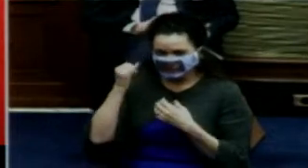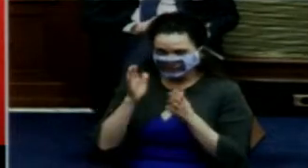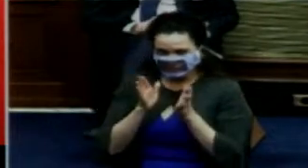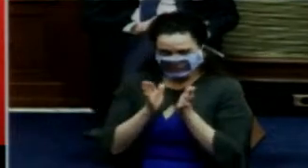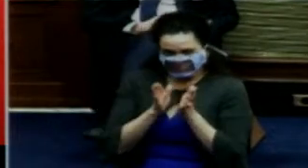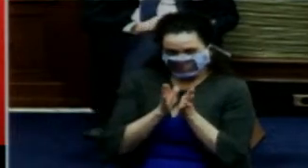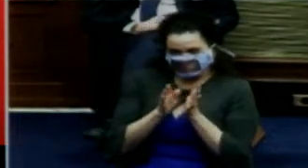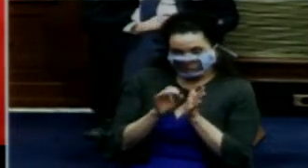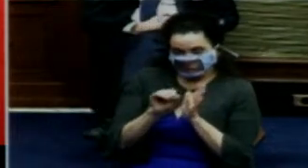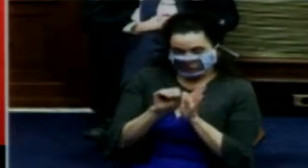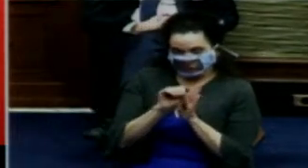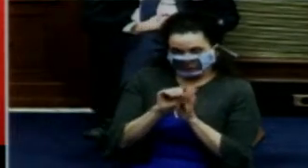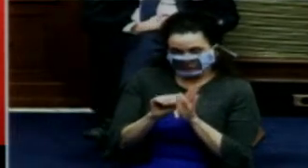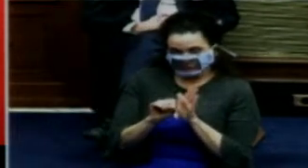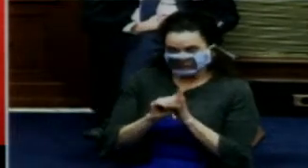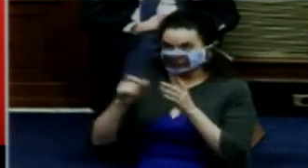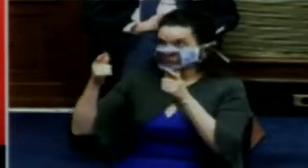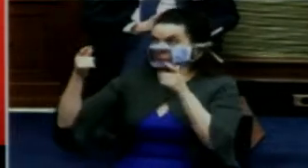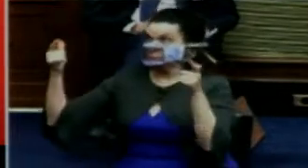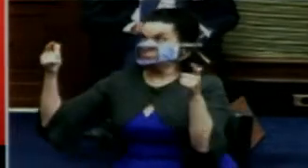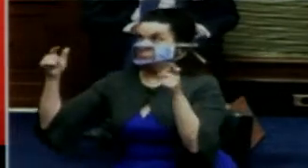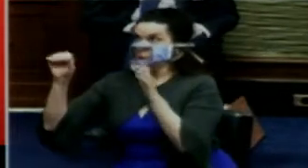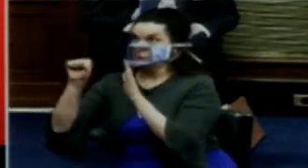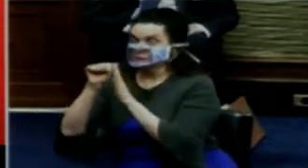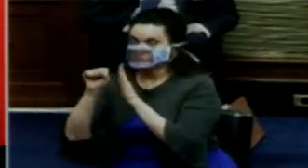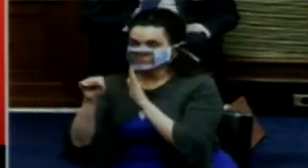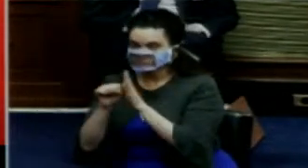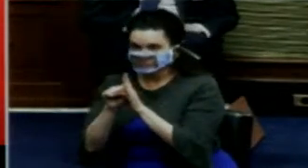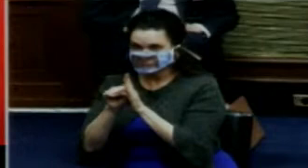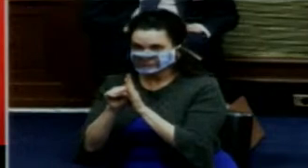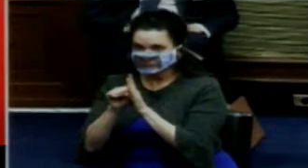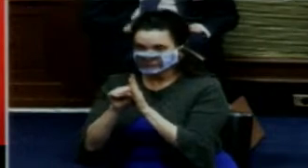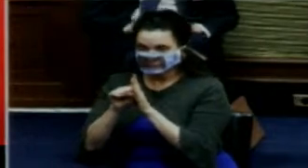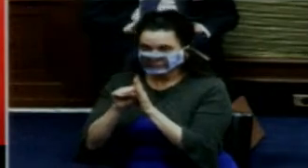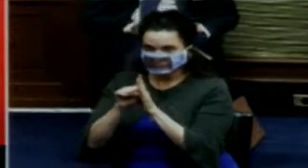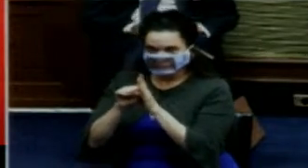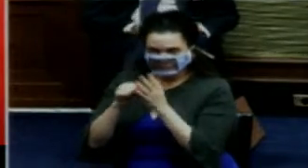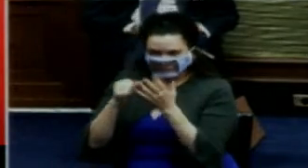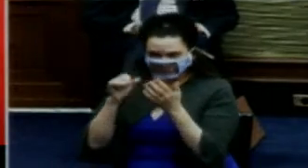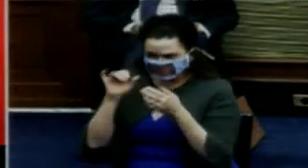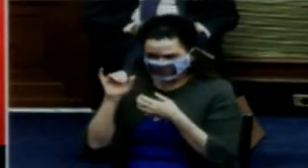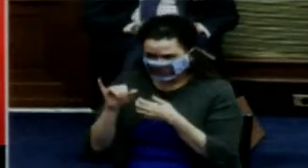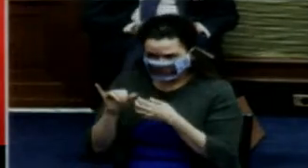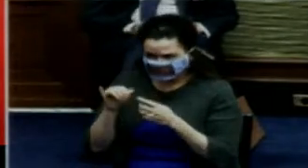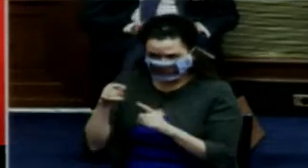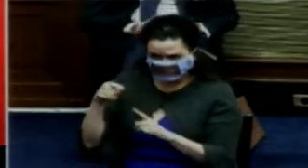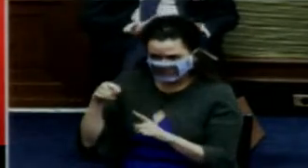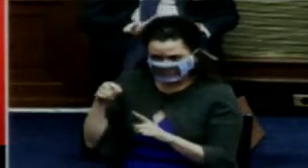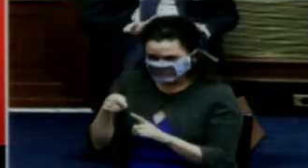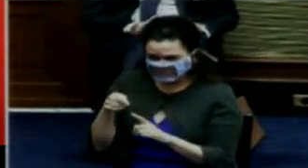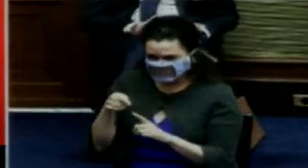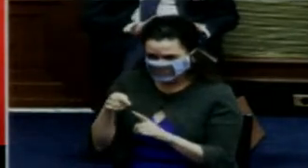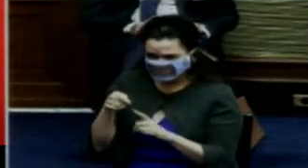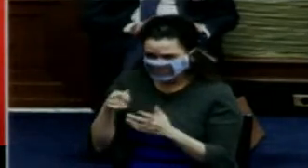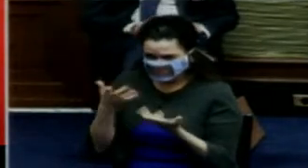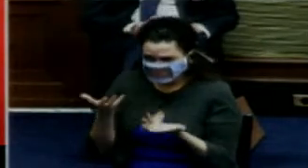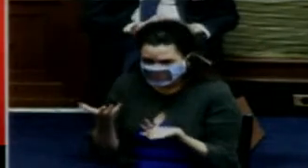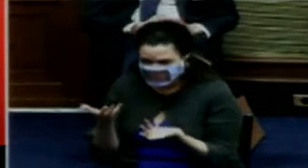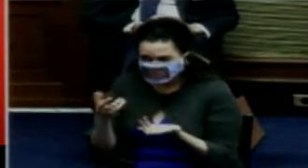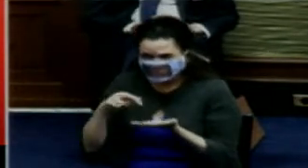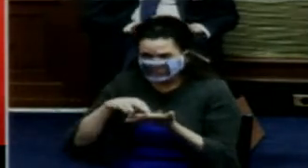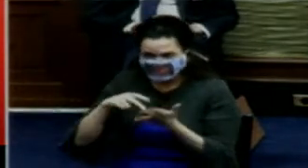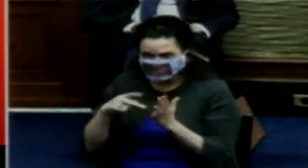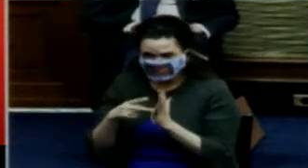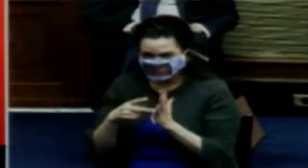states, large states, when people deal with it, are they talking about geography